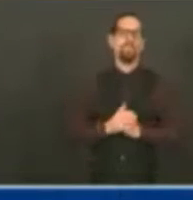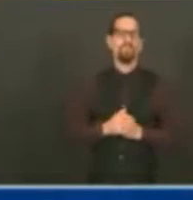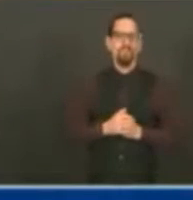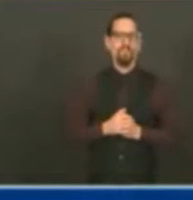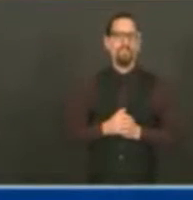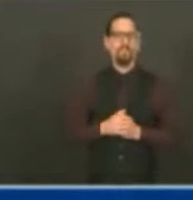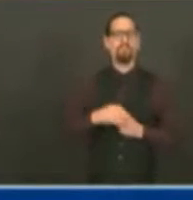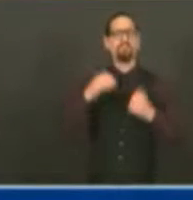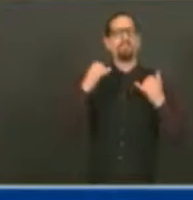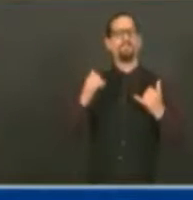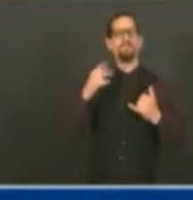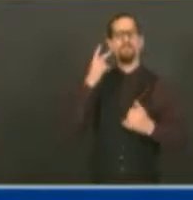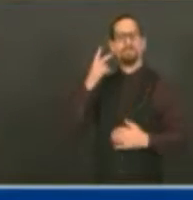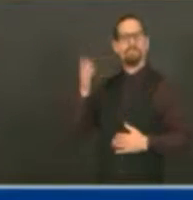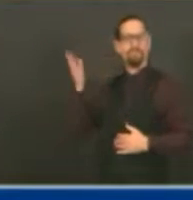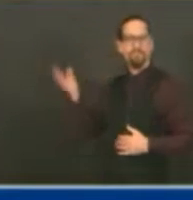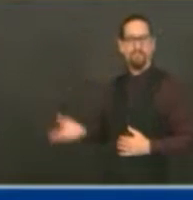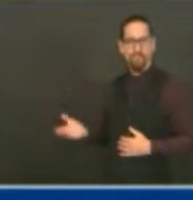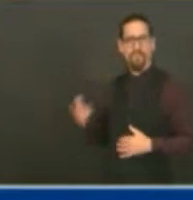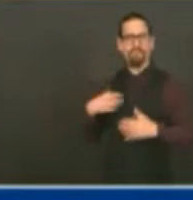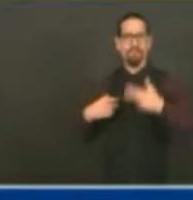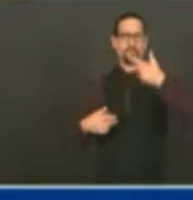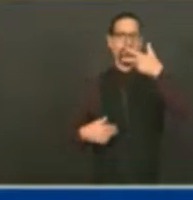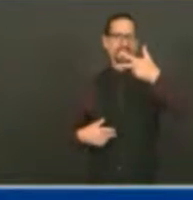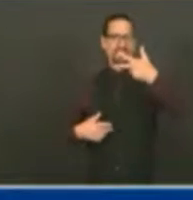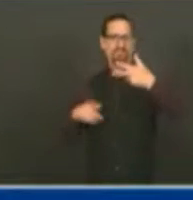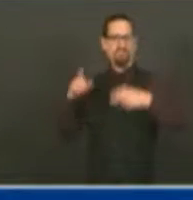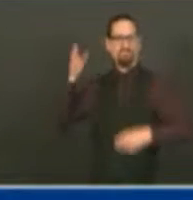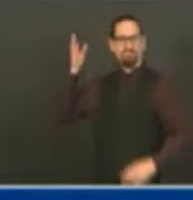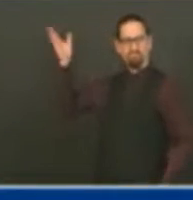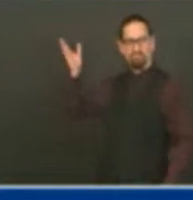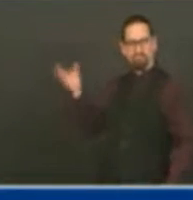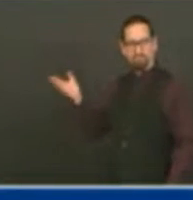want to see, with a percent positive up to